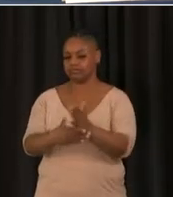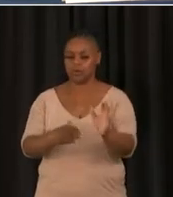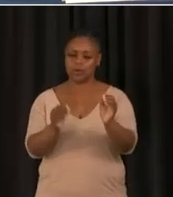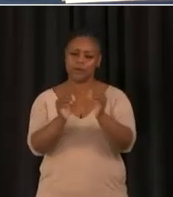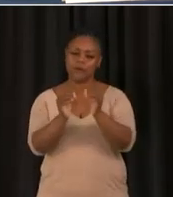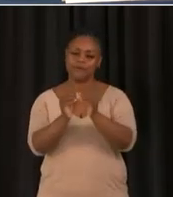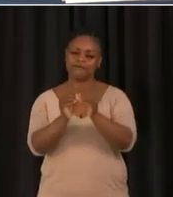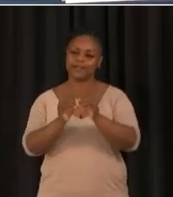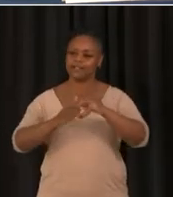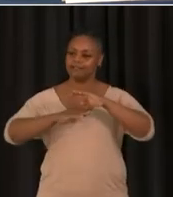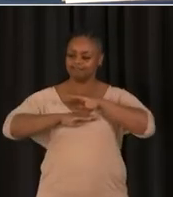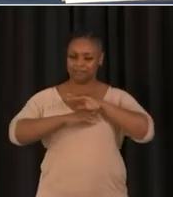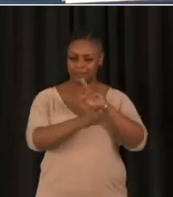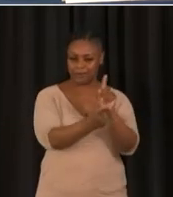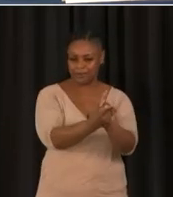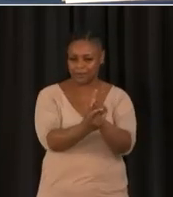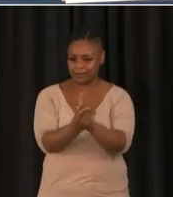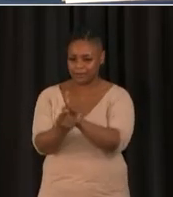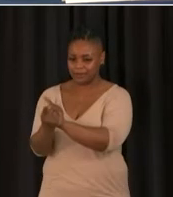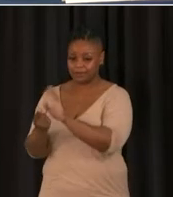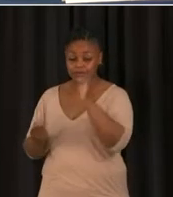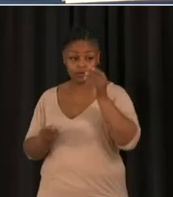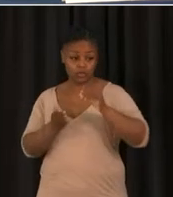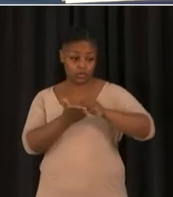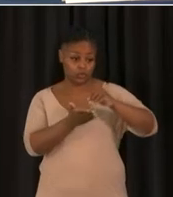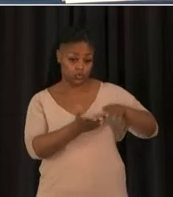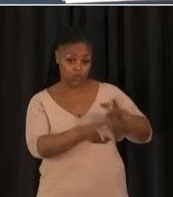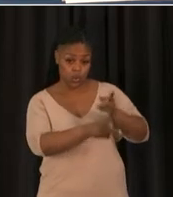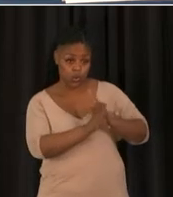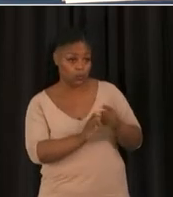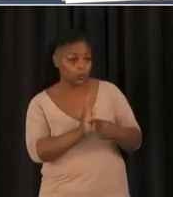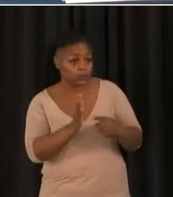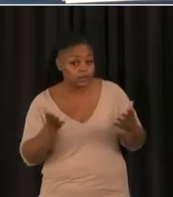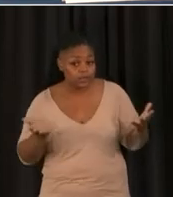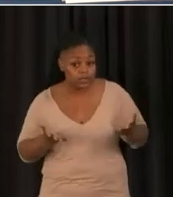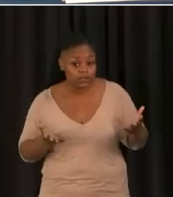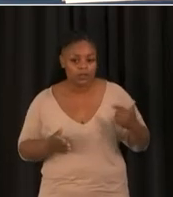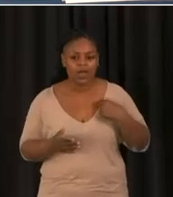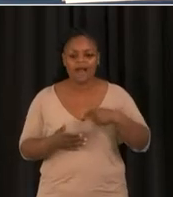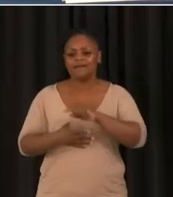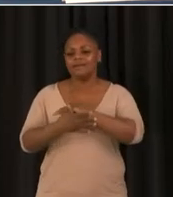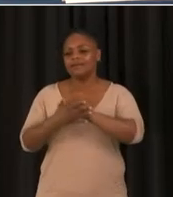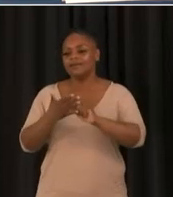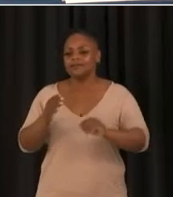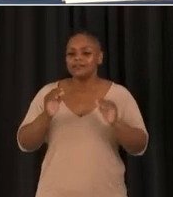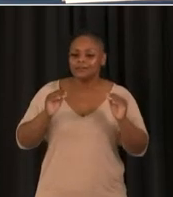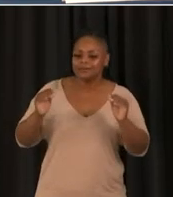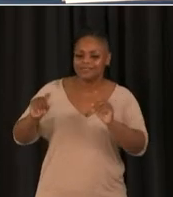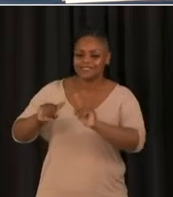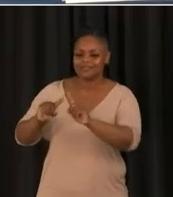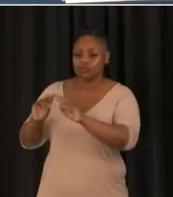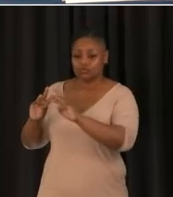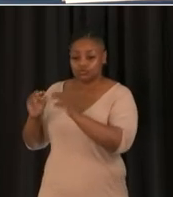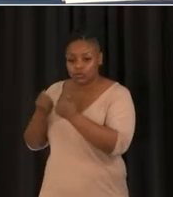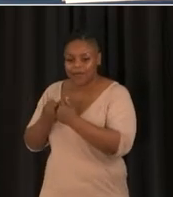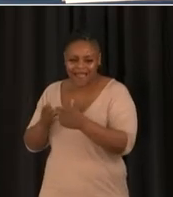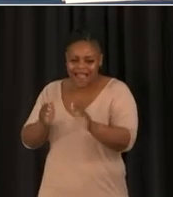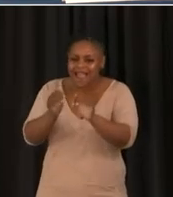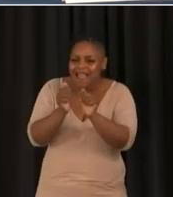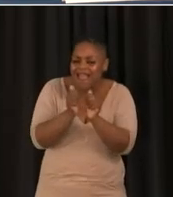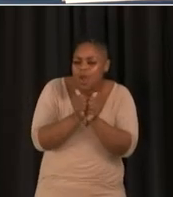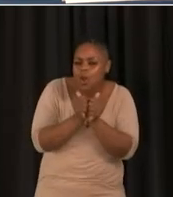our Bank on DC program, which is for individuals who need second chance accounts and to help them avoid check cashing